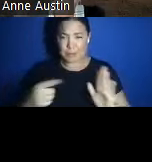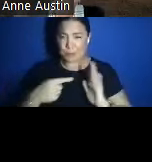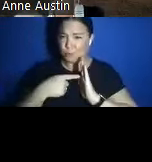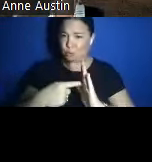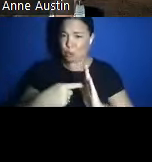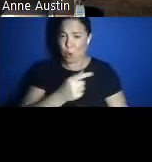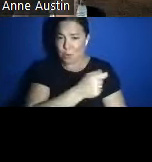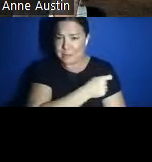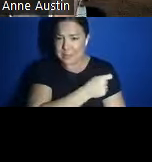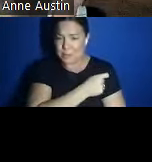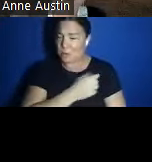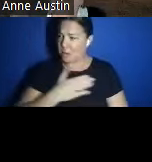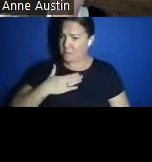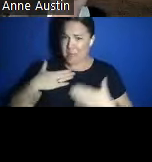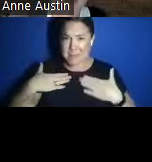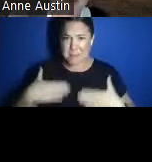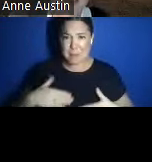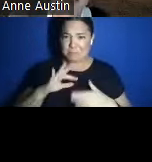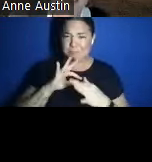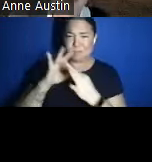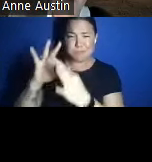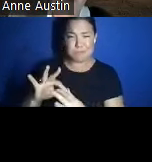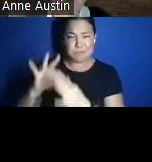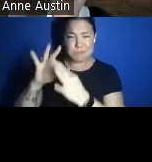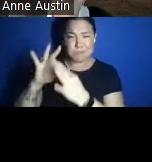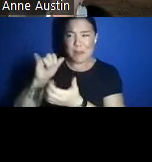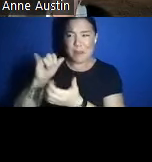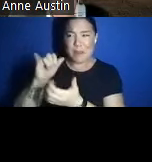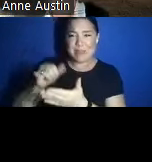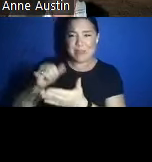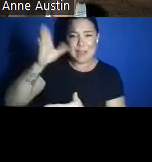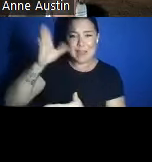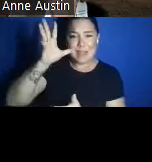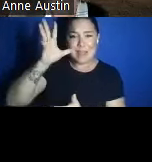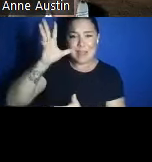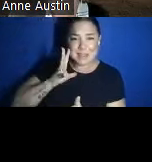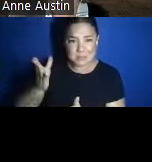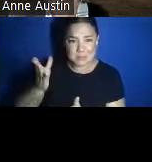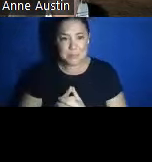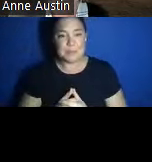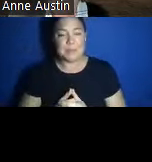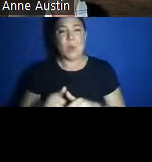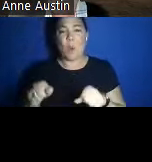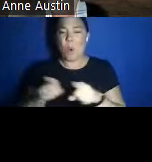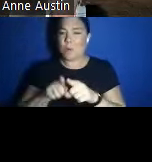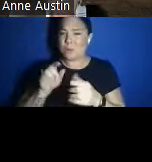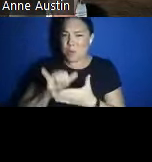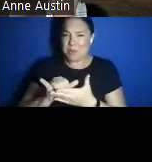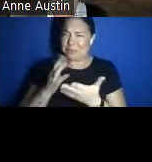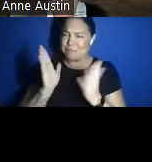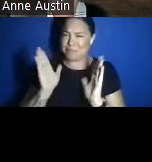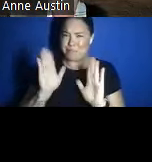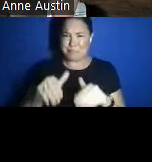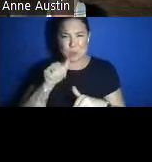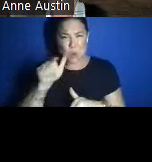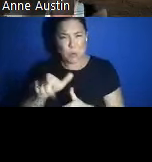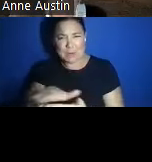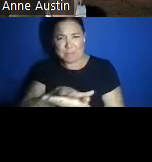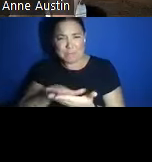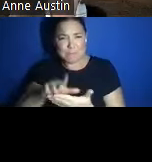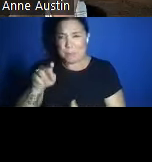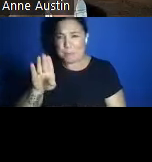was unremittingly associated with this goddess, that it even transcended this need to be pure because she was always connected to the